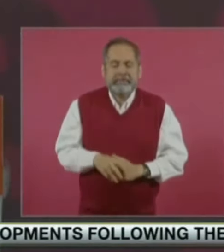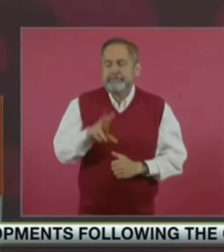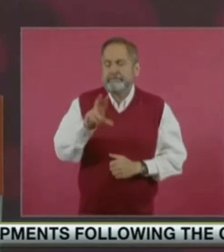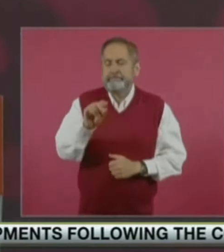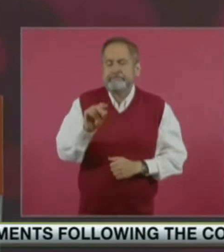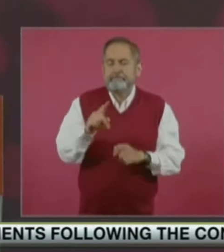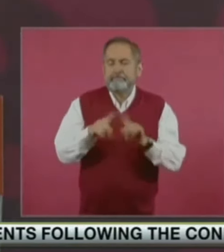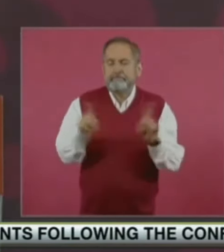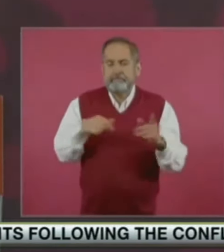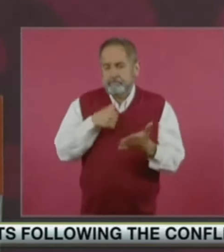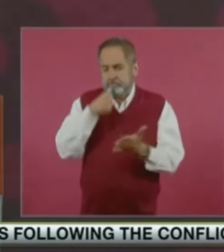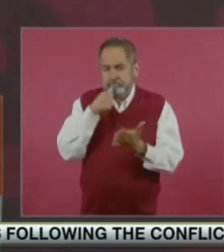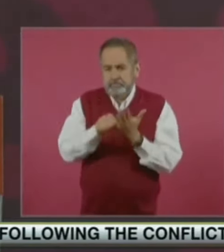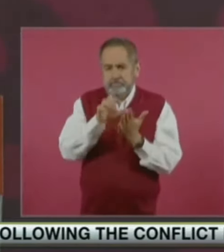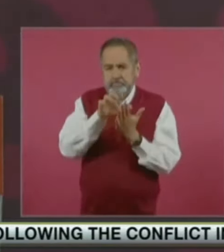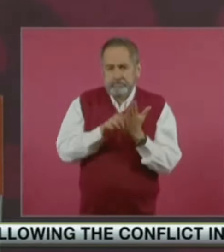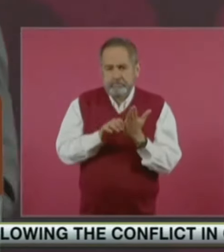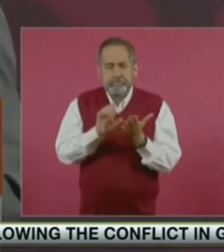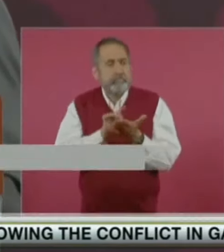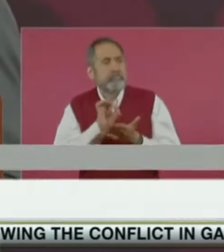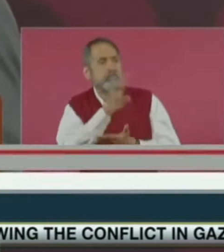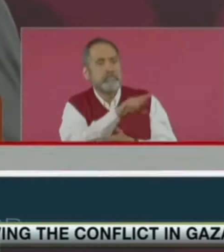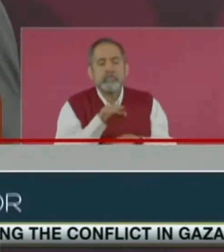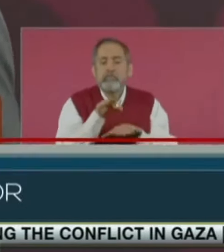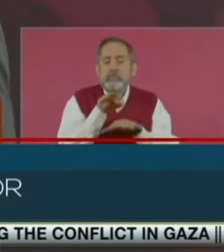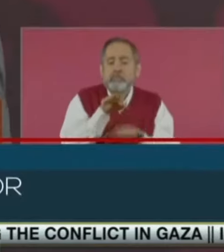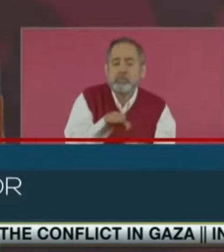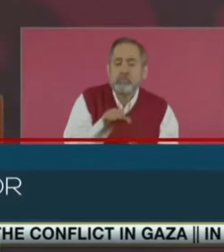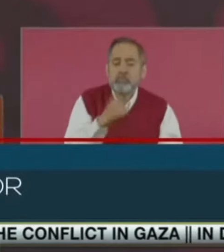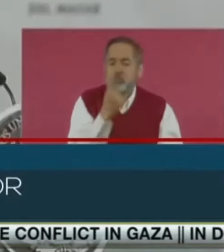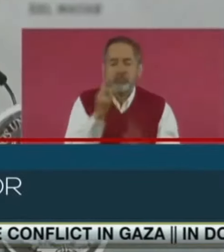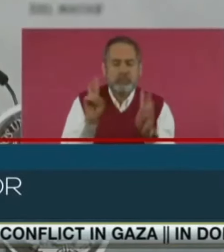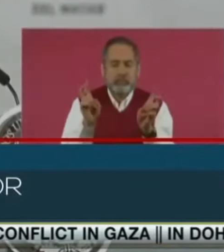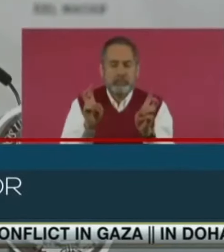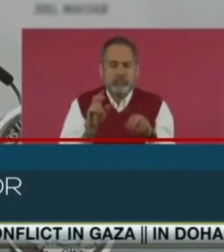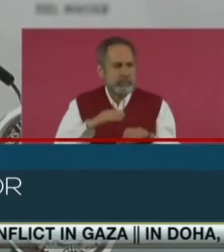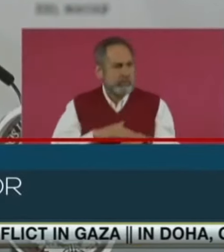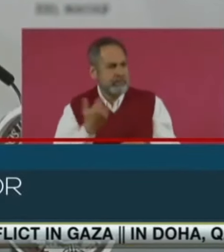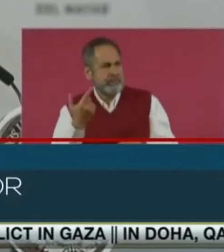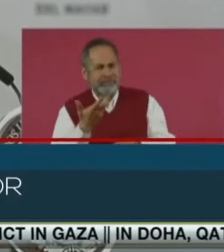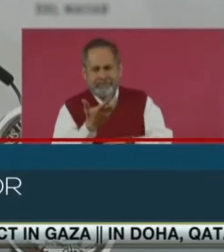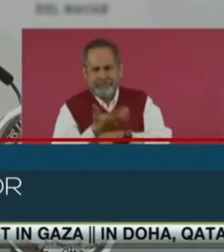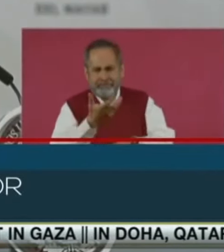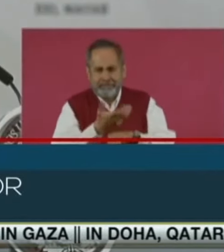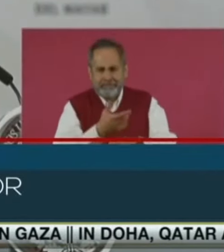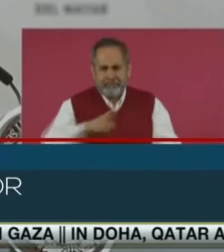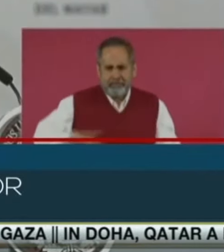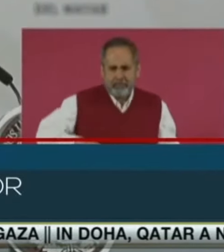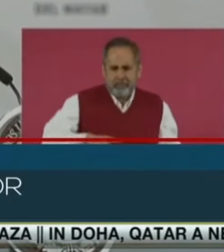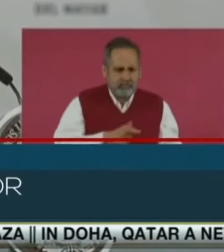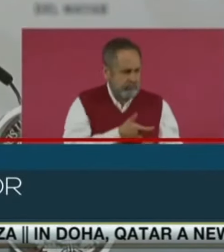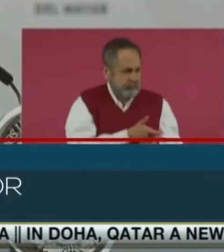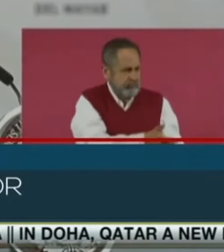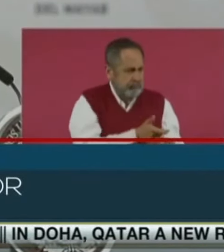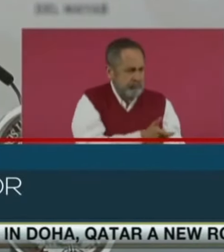Basically, it is a letter regarding the financing granted by the United States government to Claudio X. González and